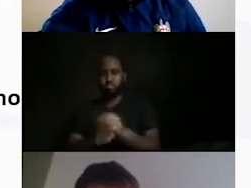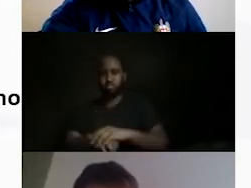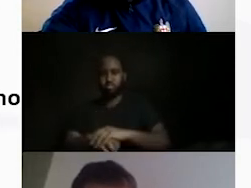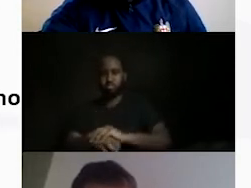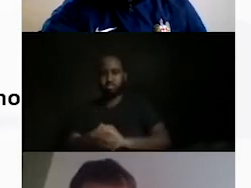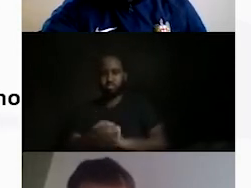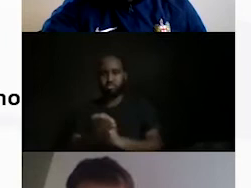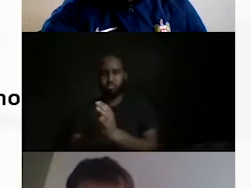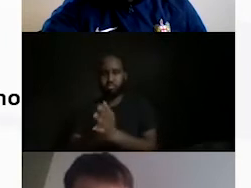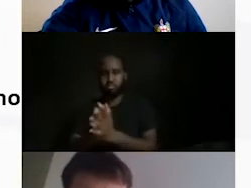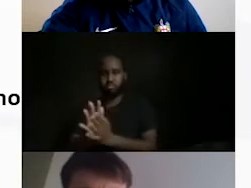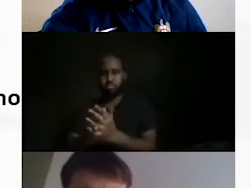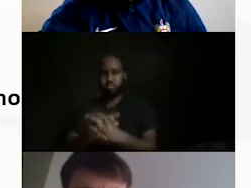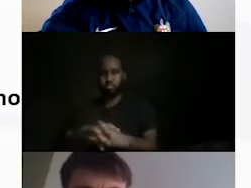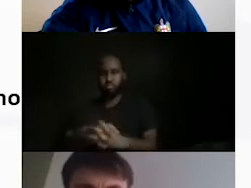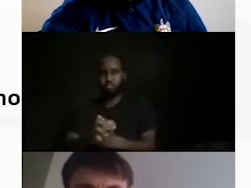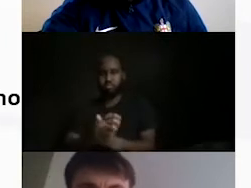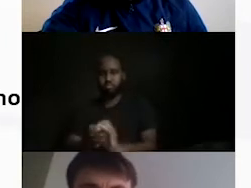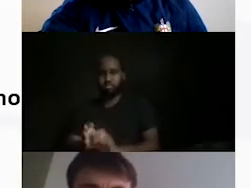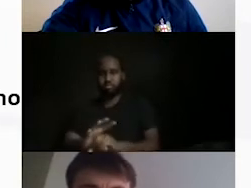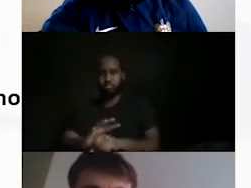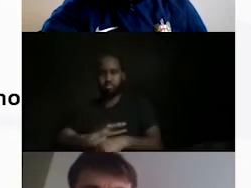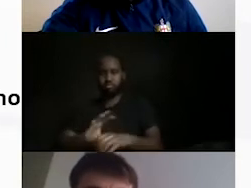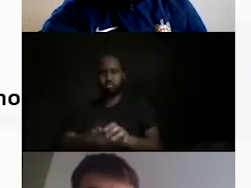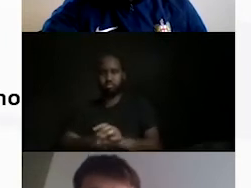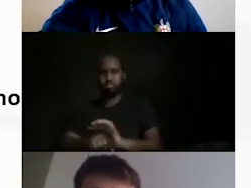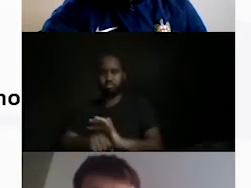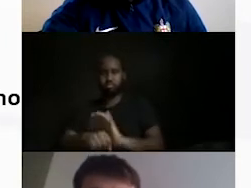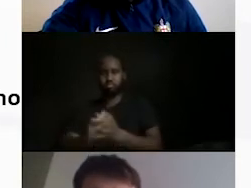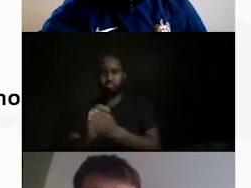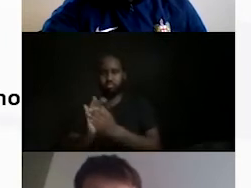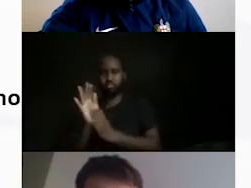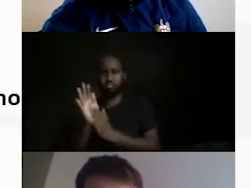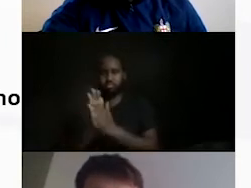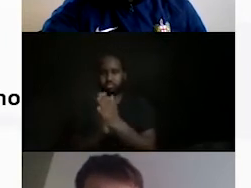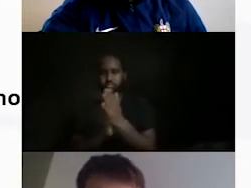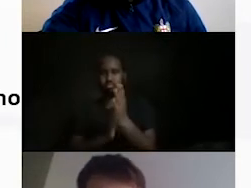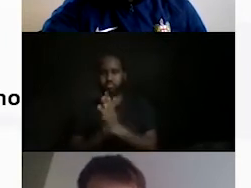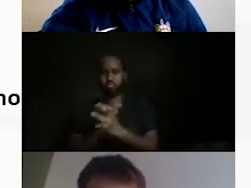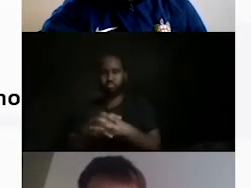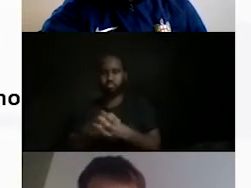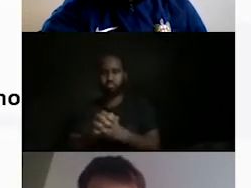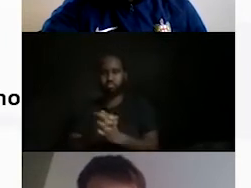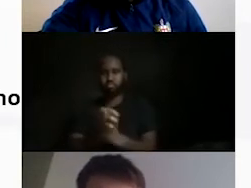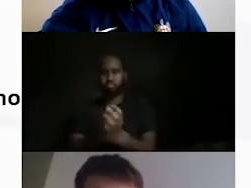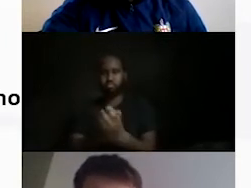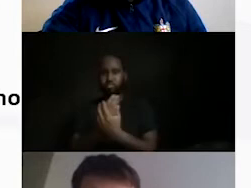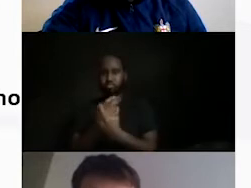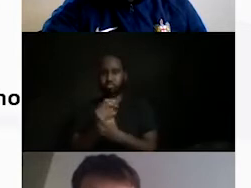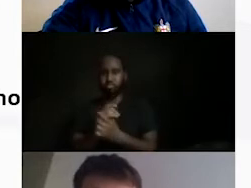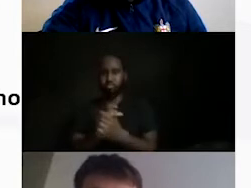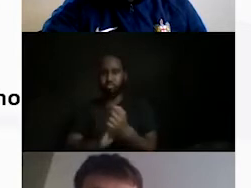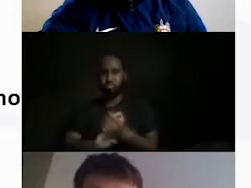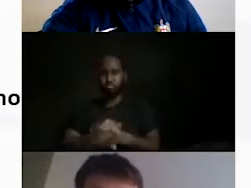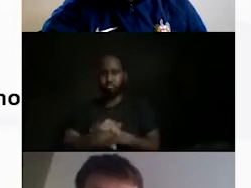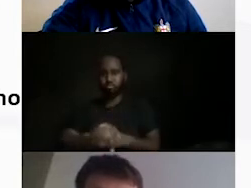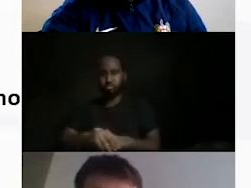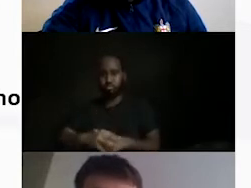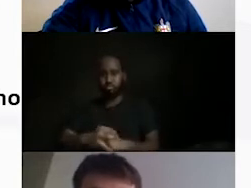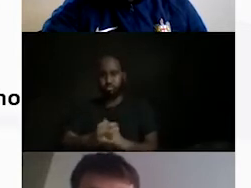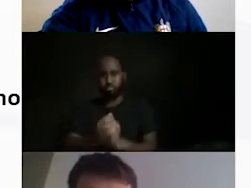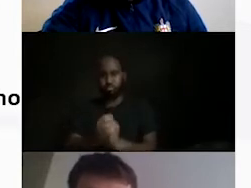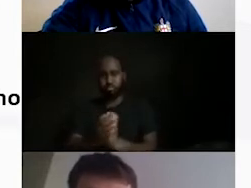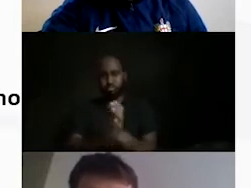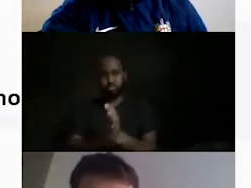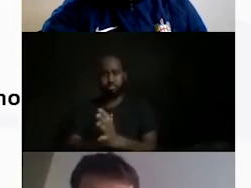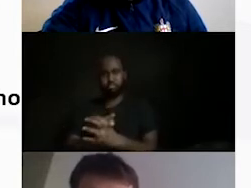football sessions then kind of want to lead into being more affiliated football and then going down the competitive route. So that's obviously something